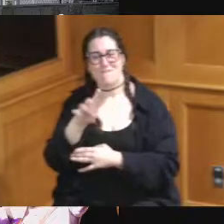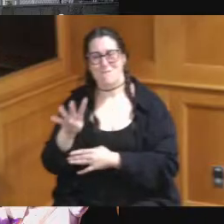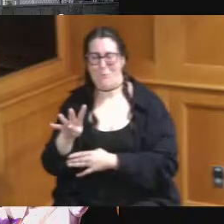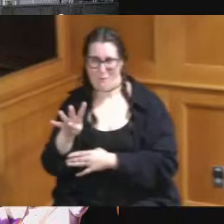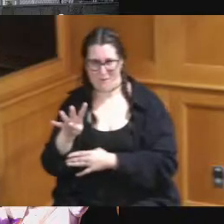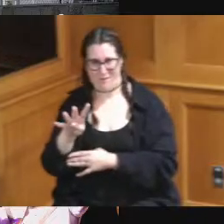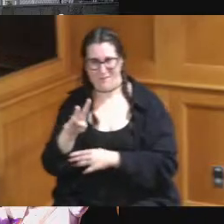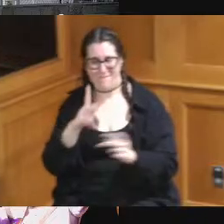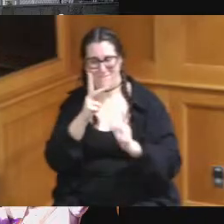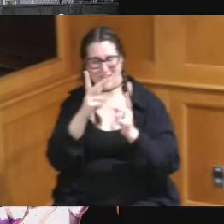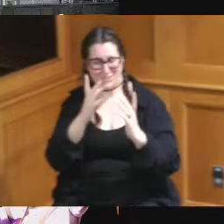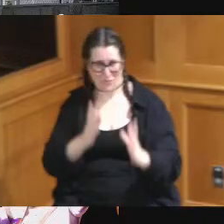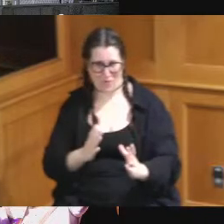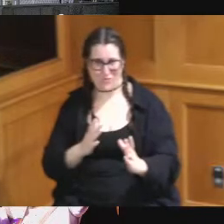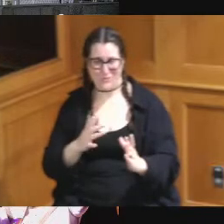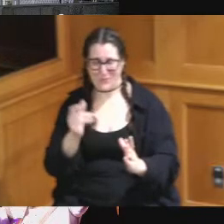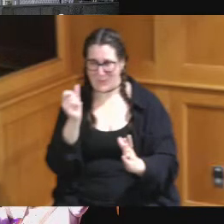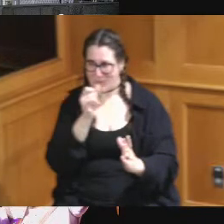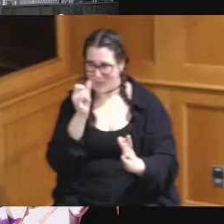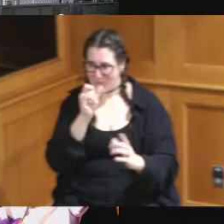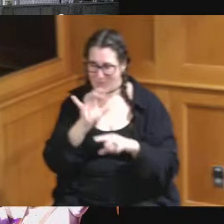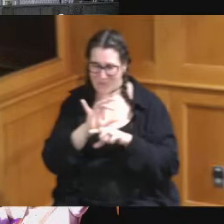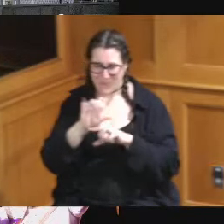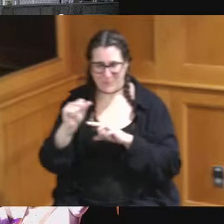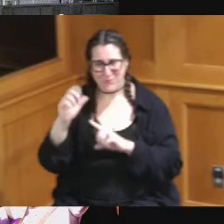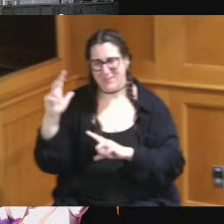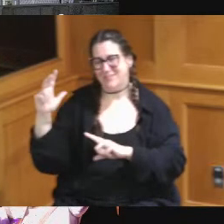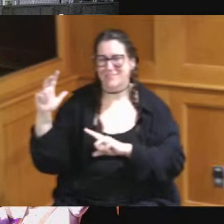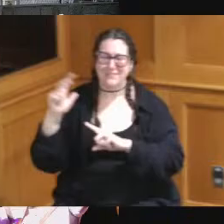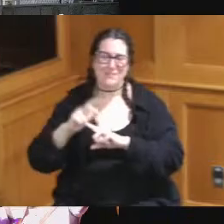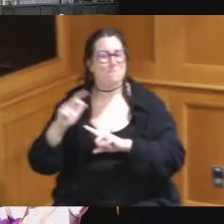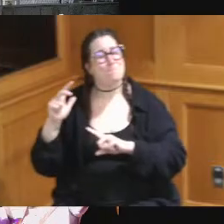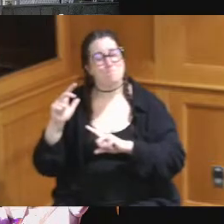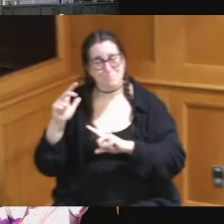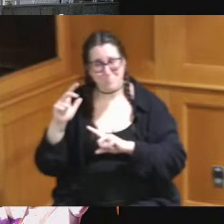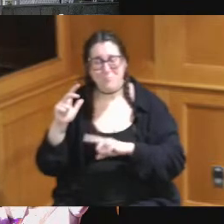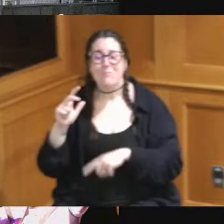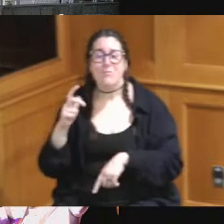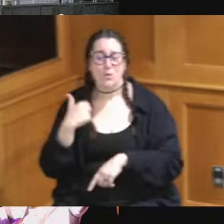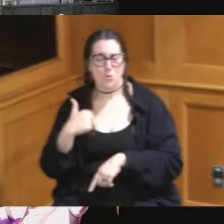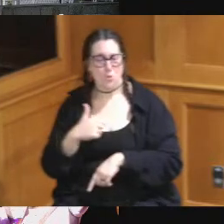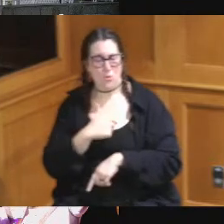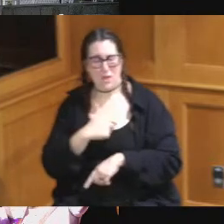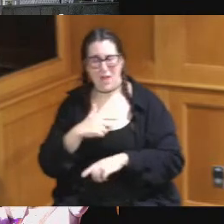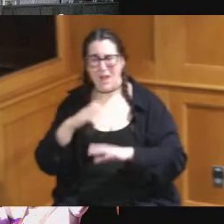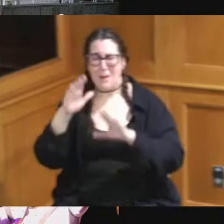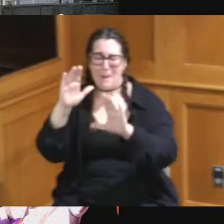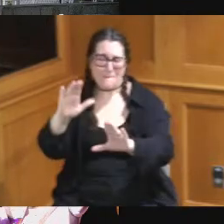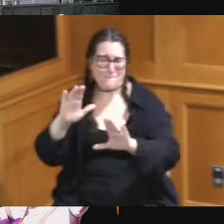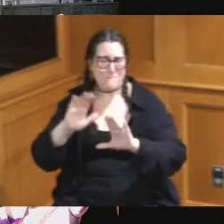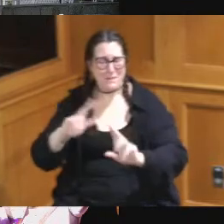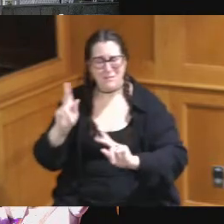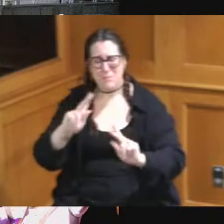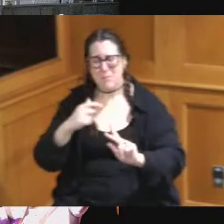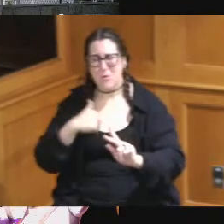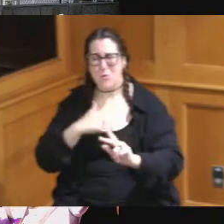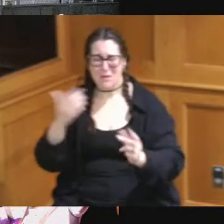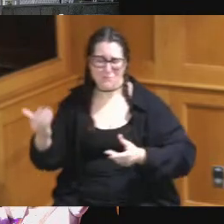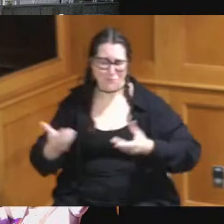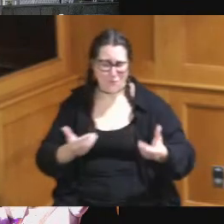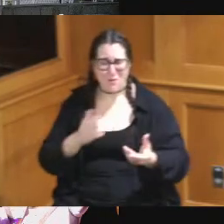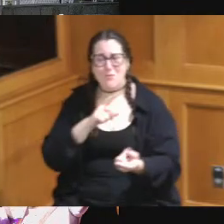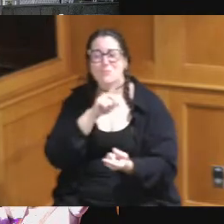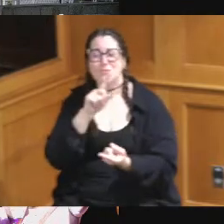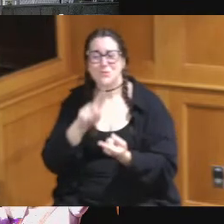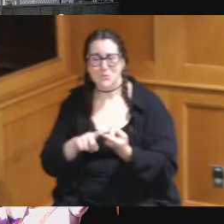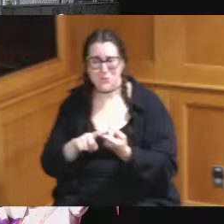285,424 visitors. That is huge. And we had some great inductees again this year. Everybody